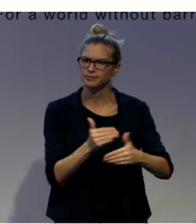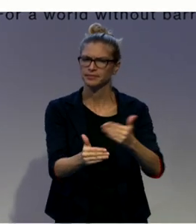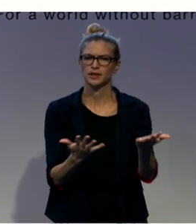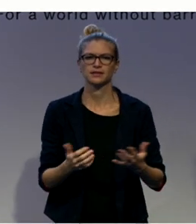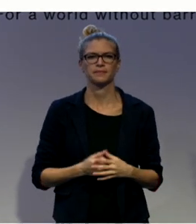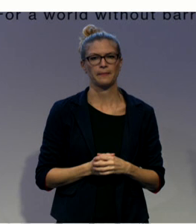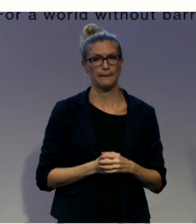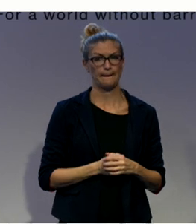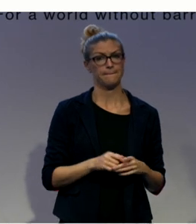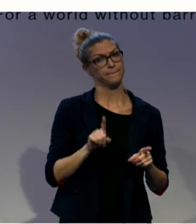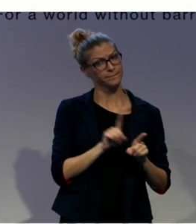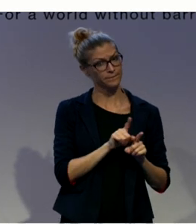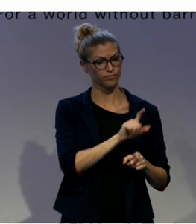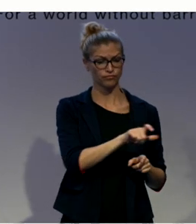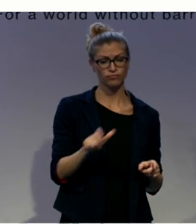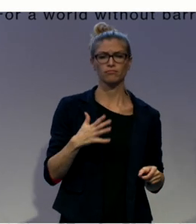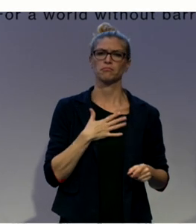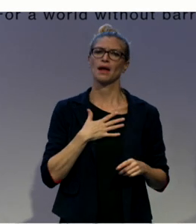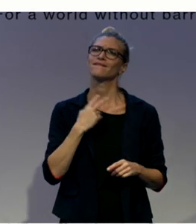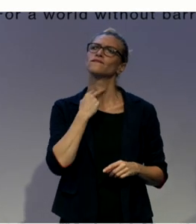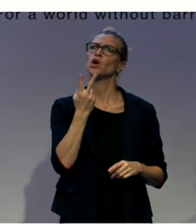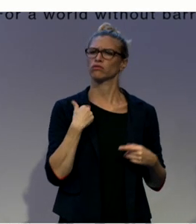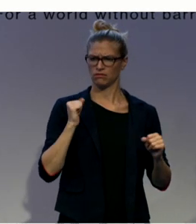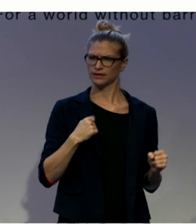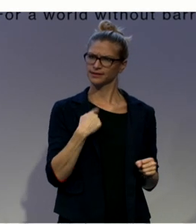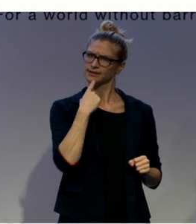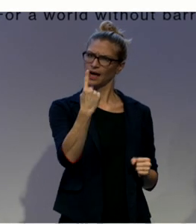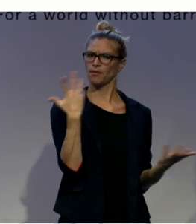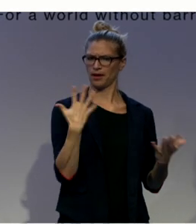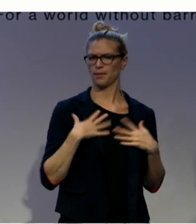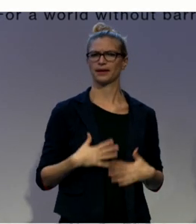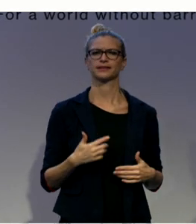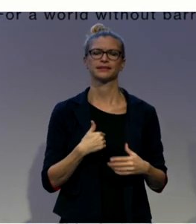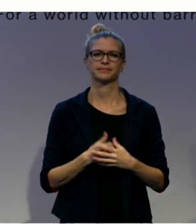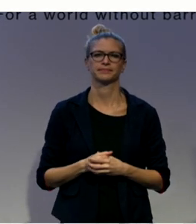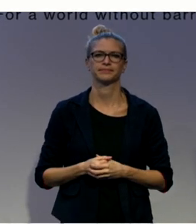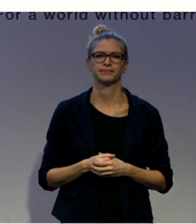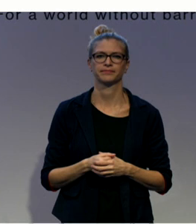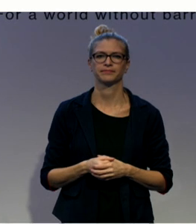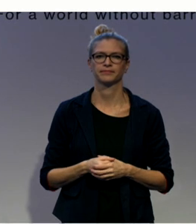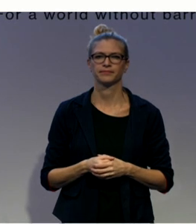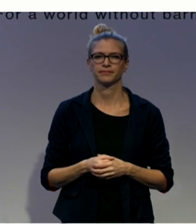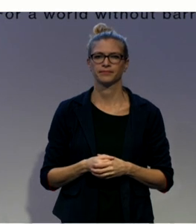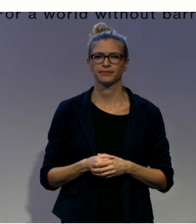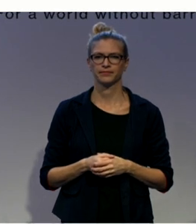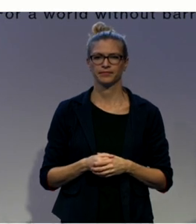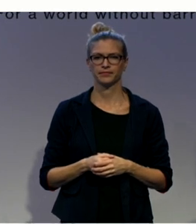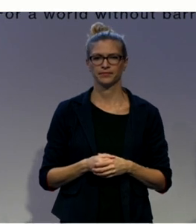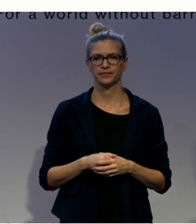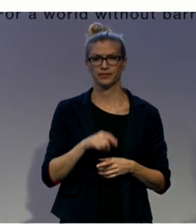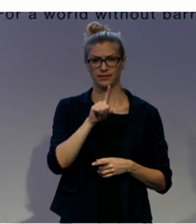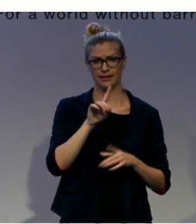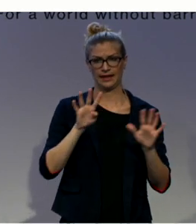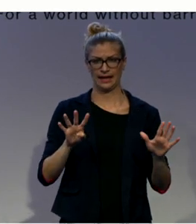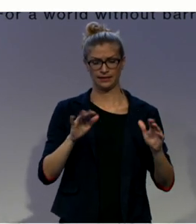90 homes within 12 target commune got modified accessibility for persons with